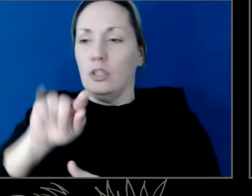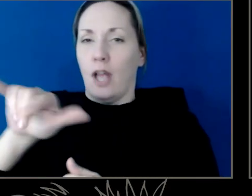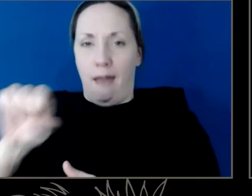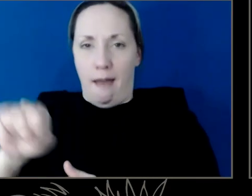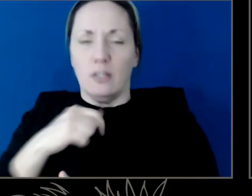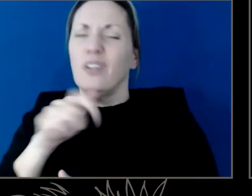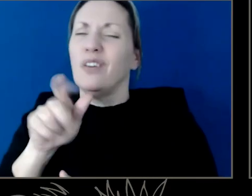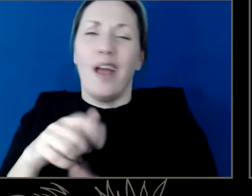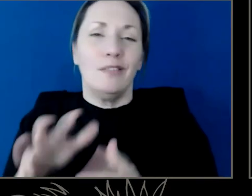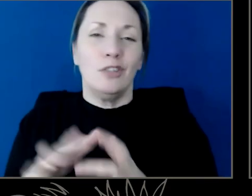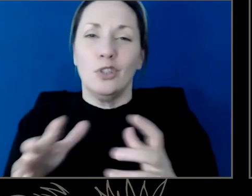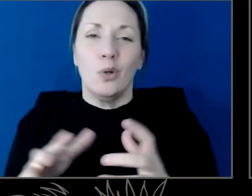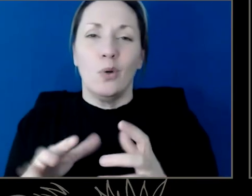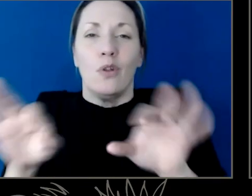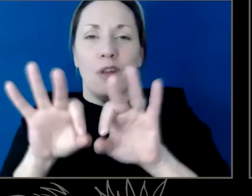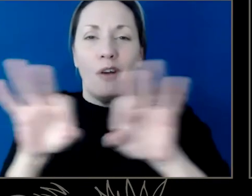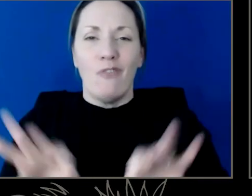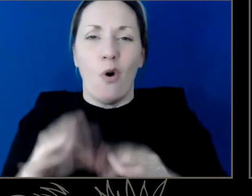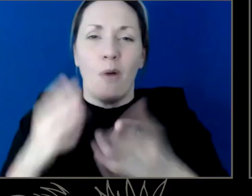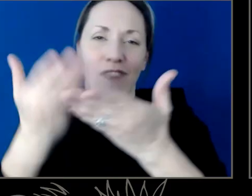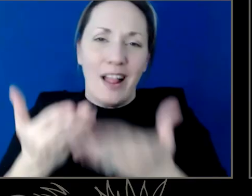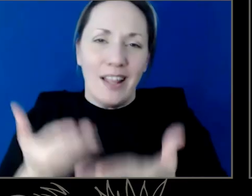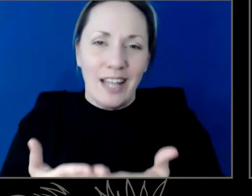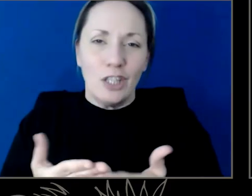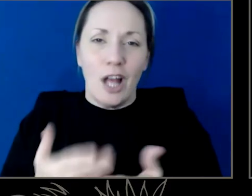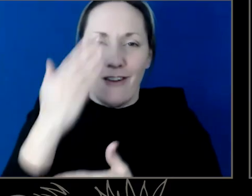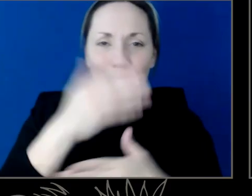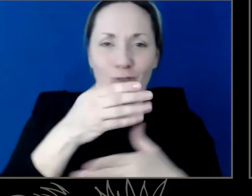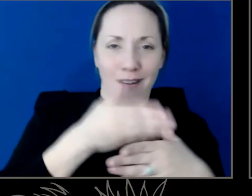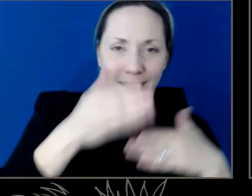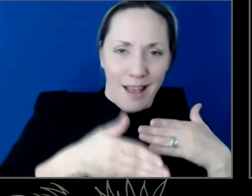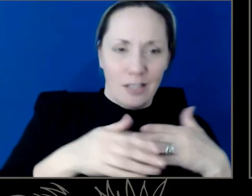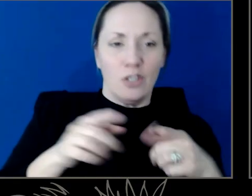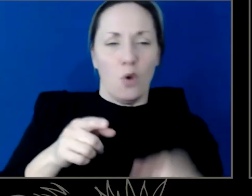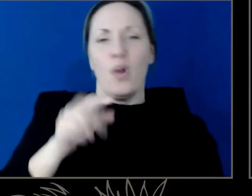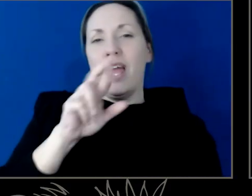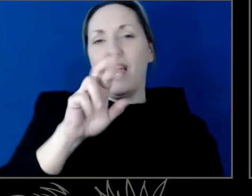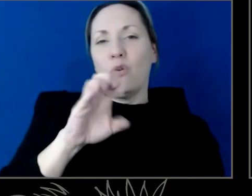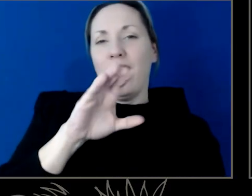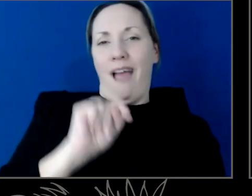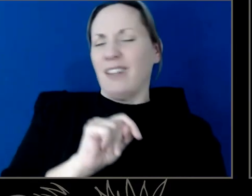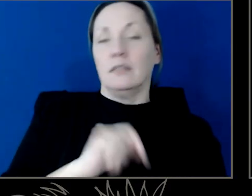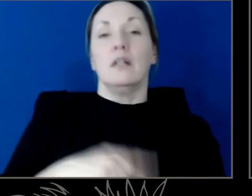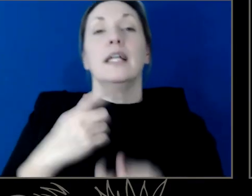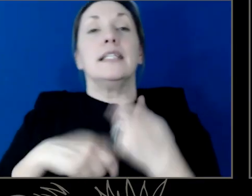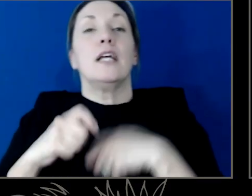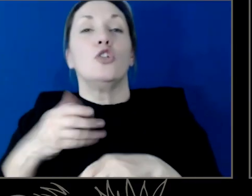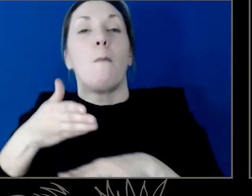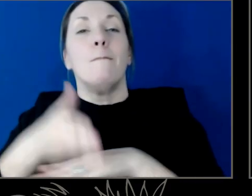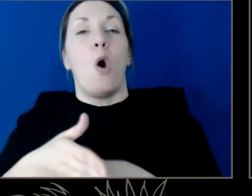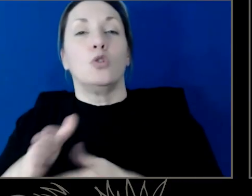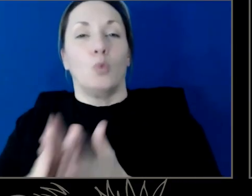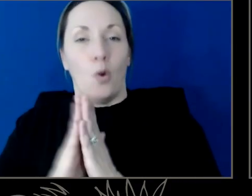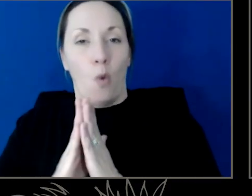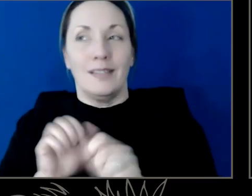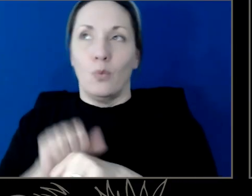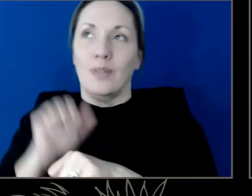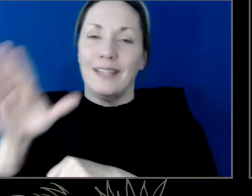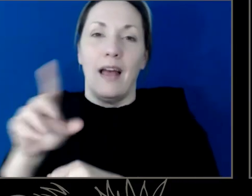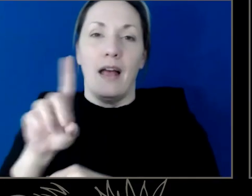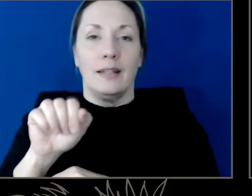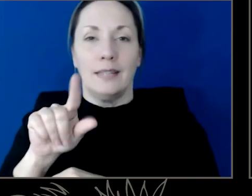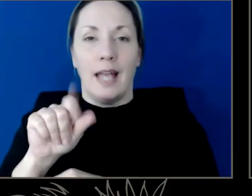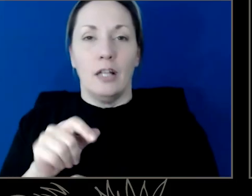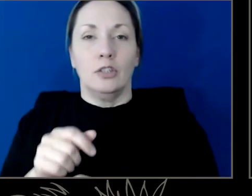to do the form validation on the front end, so in React here. Instead, you would do your post request. It would send the data to your